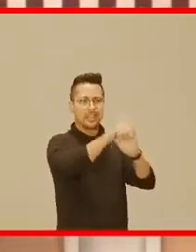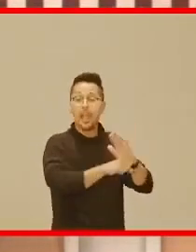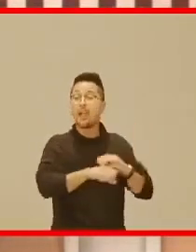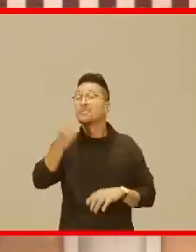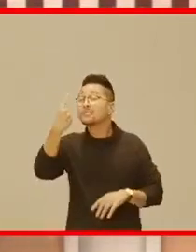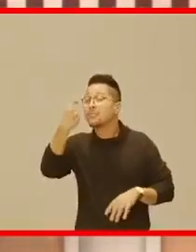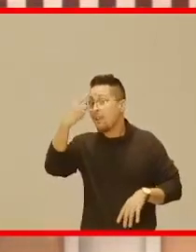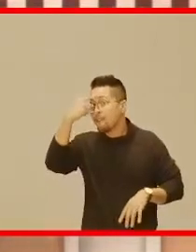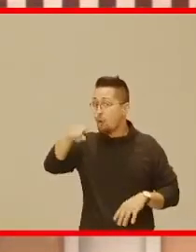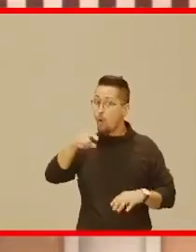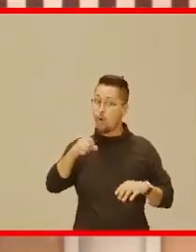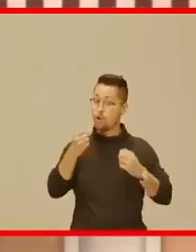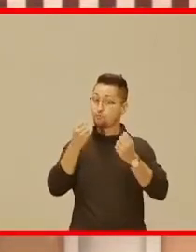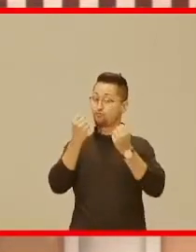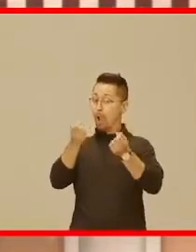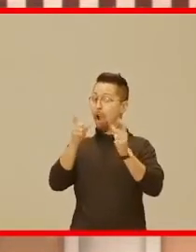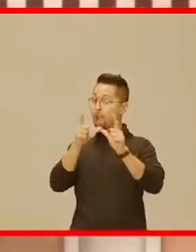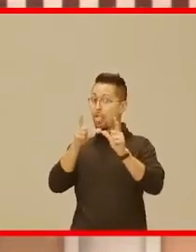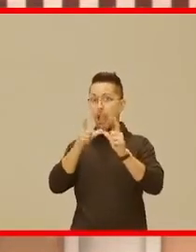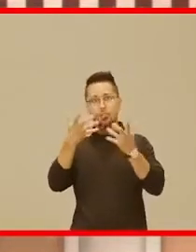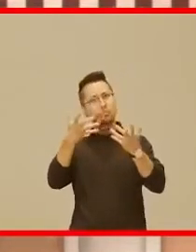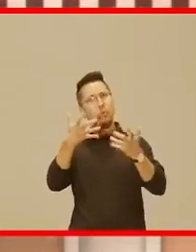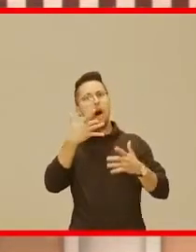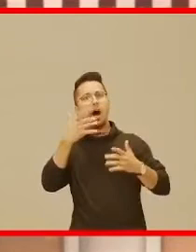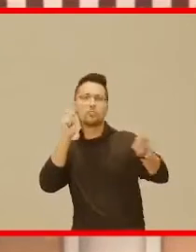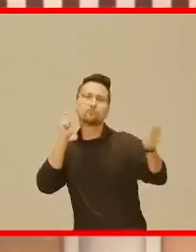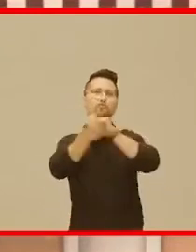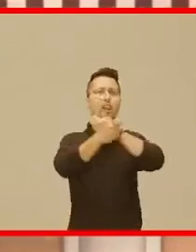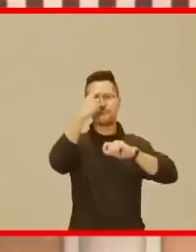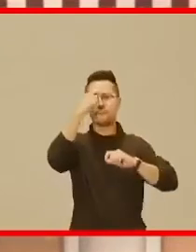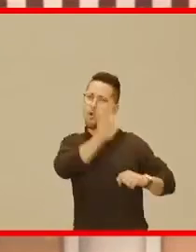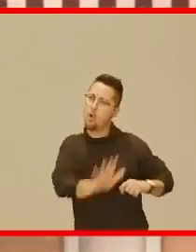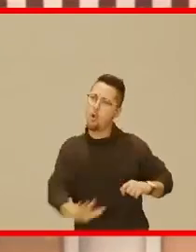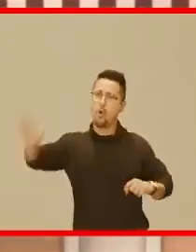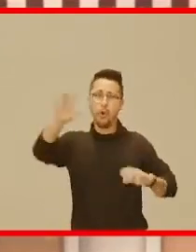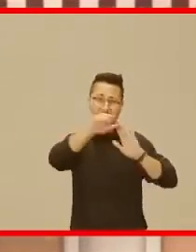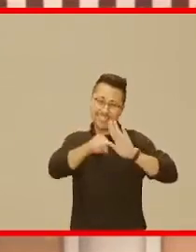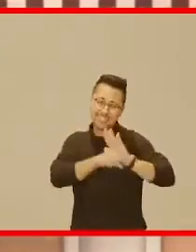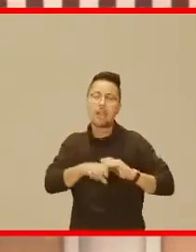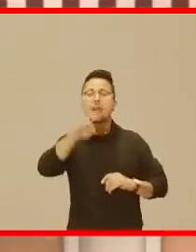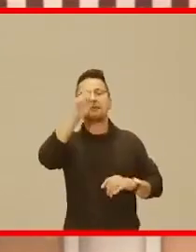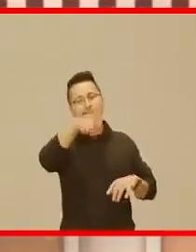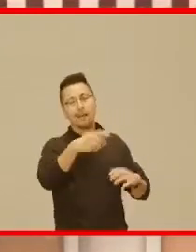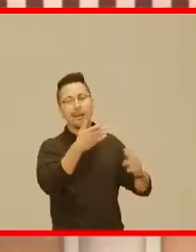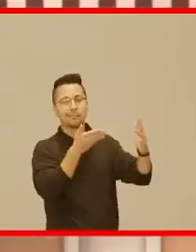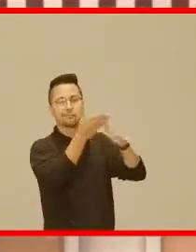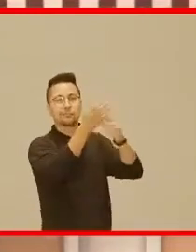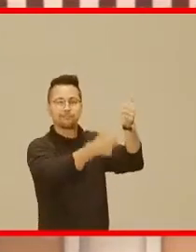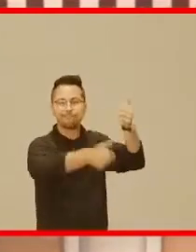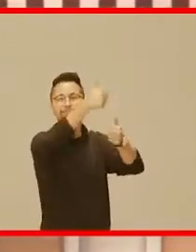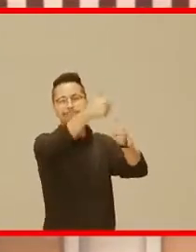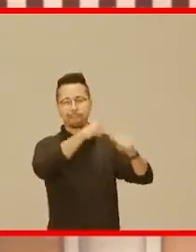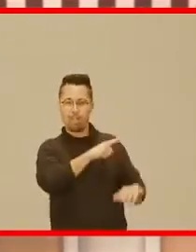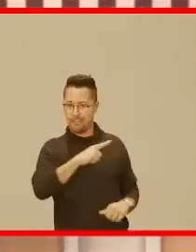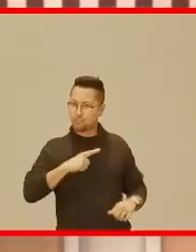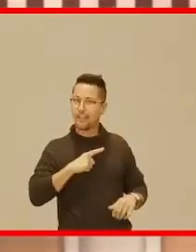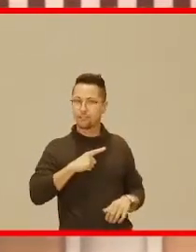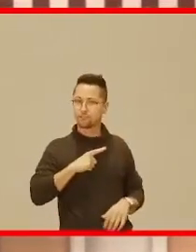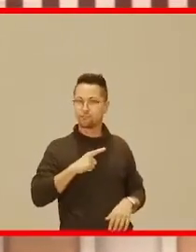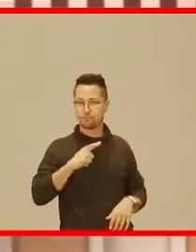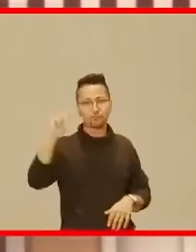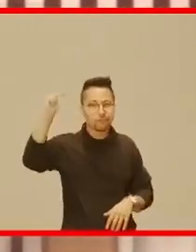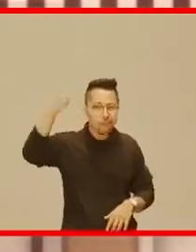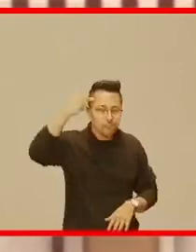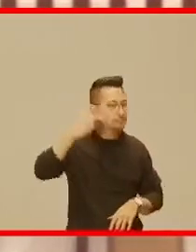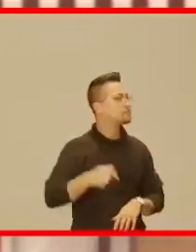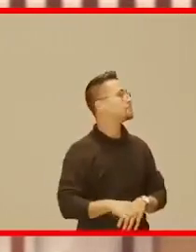the entire state of Florida, that would be a statewide issue, and so you have to go through these other options. That's true. No,